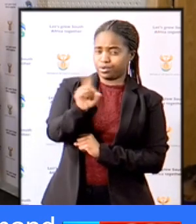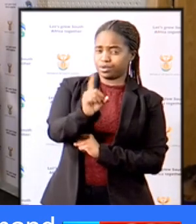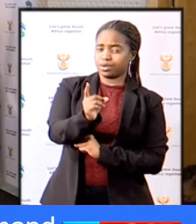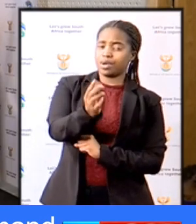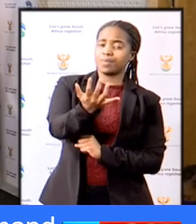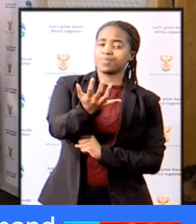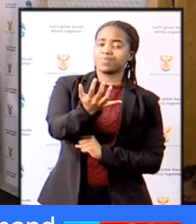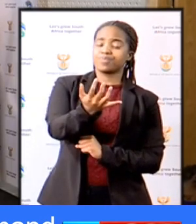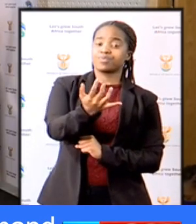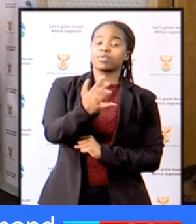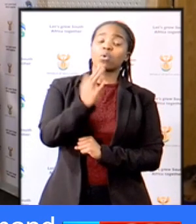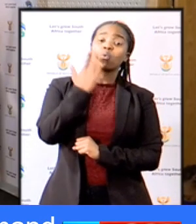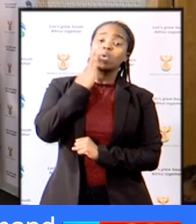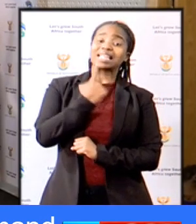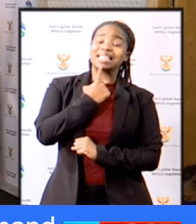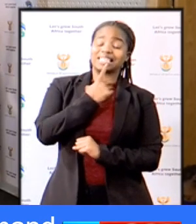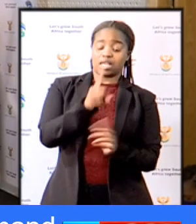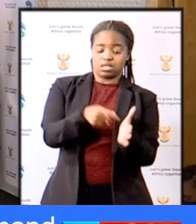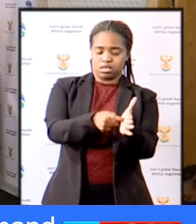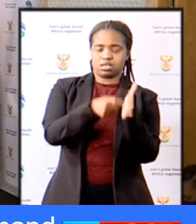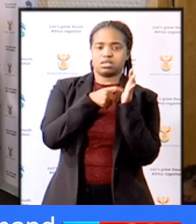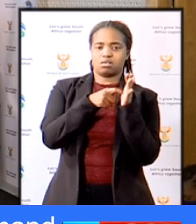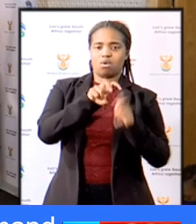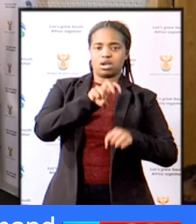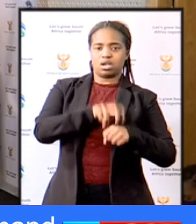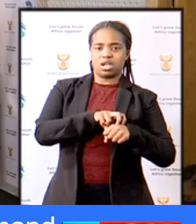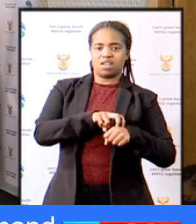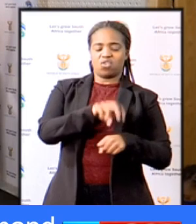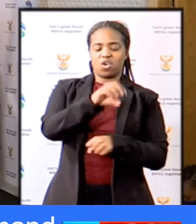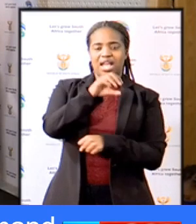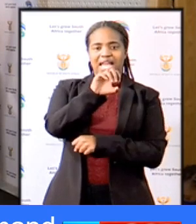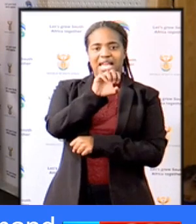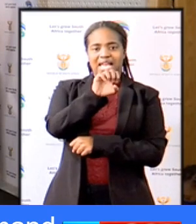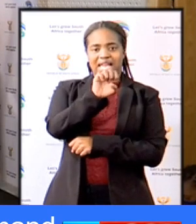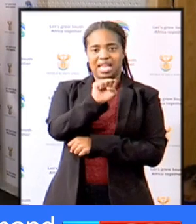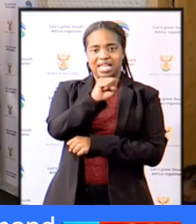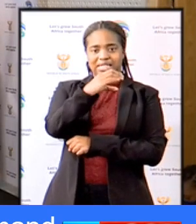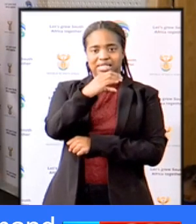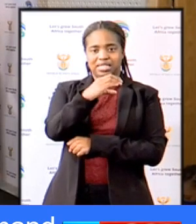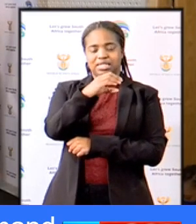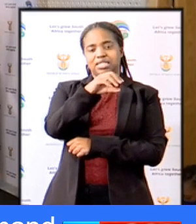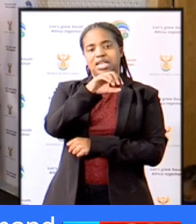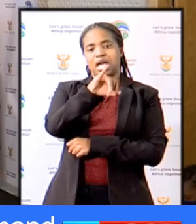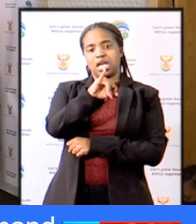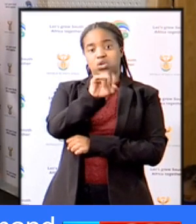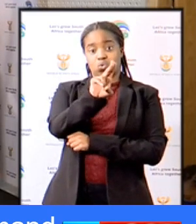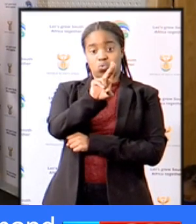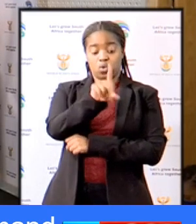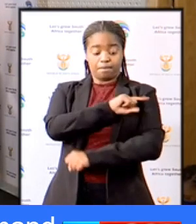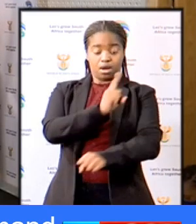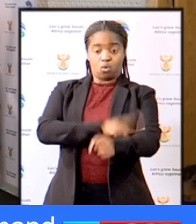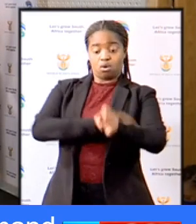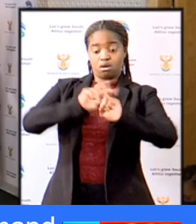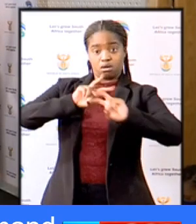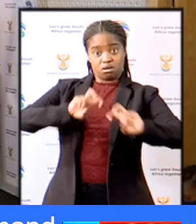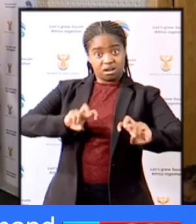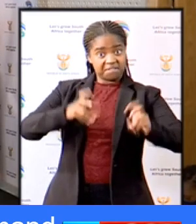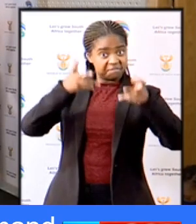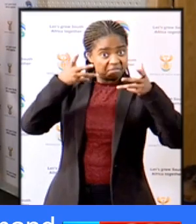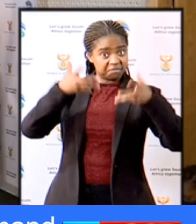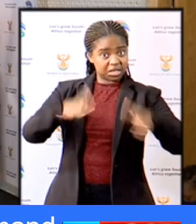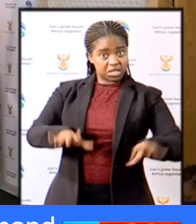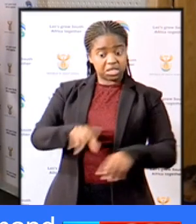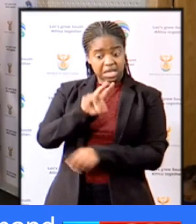the proclamation request to be considered for SIU to be given special powers, has it landed on the National